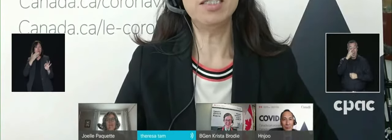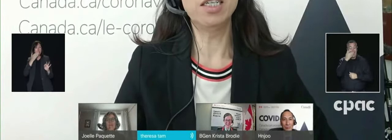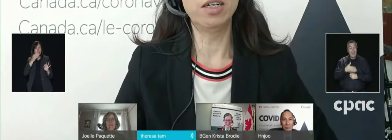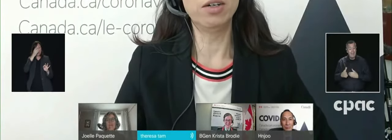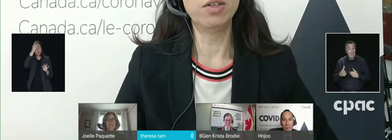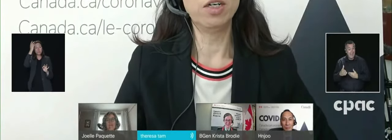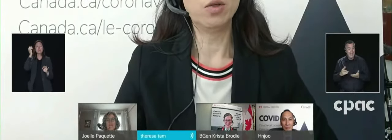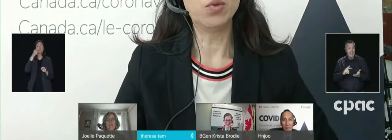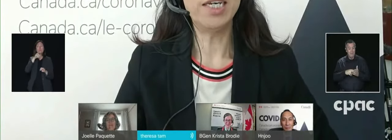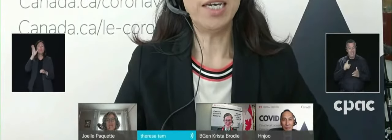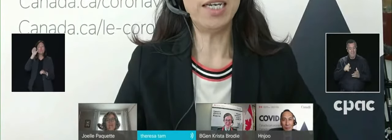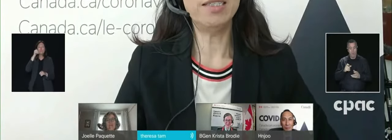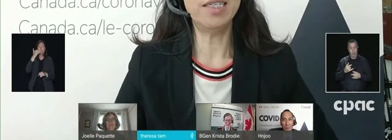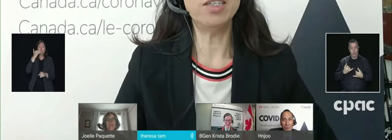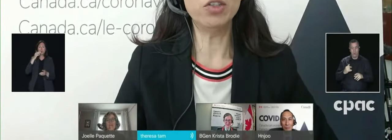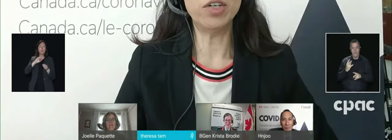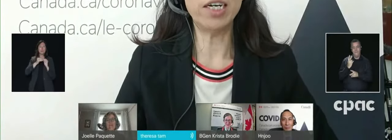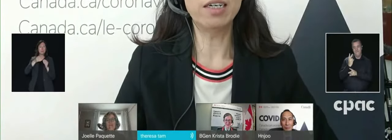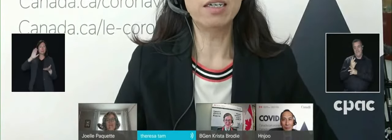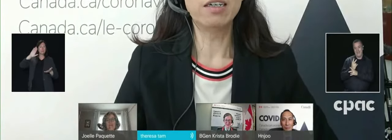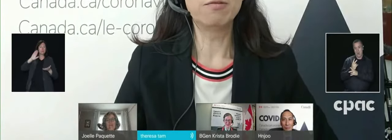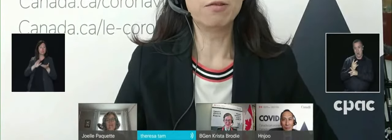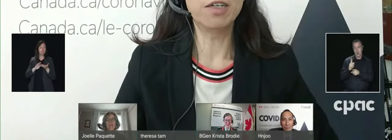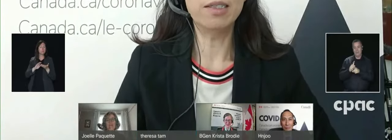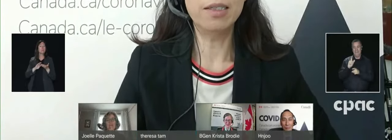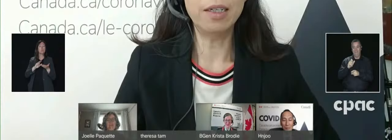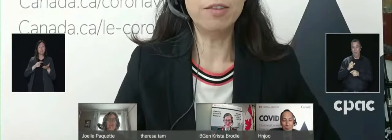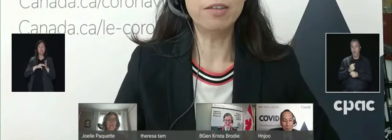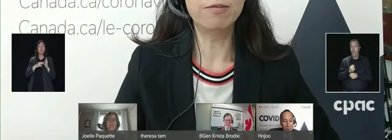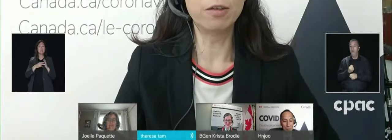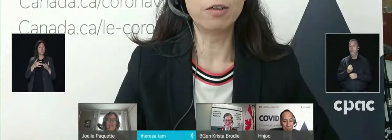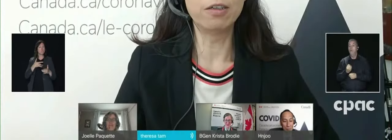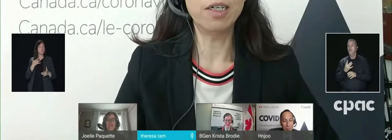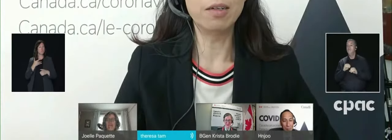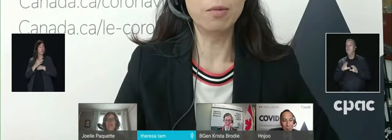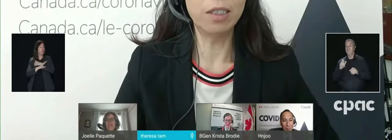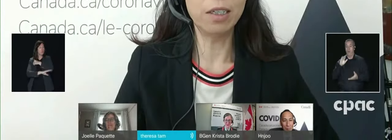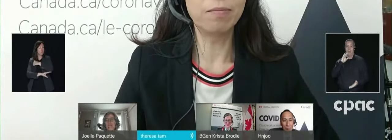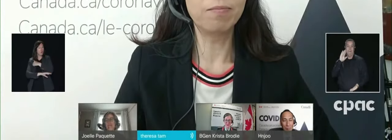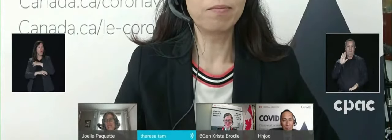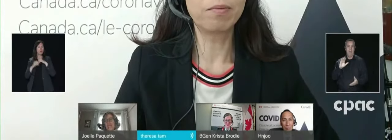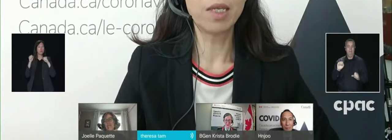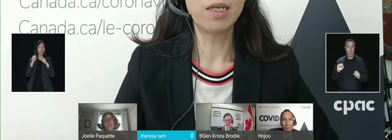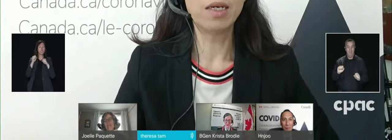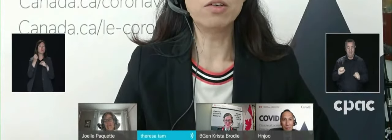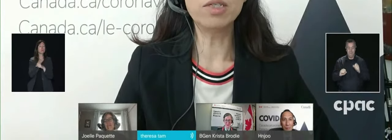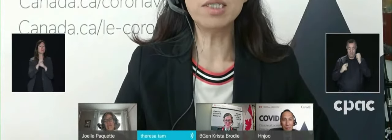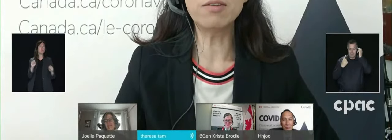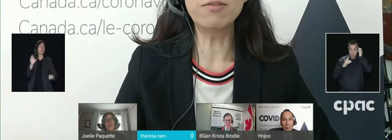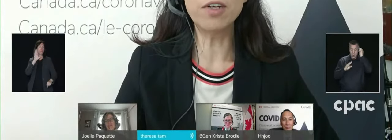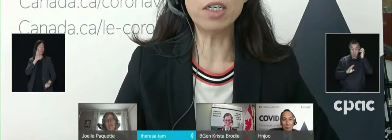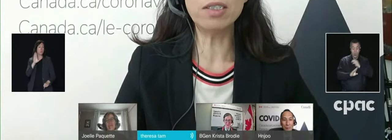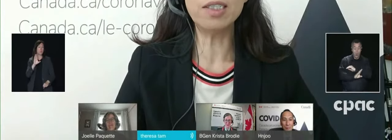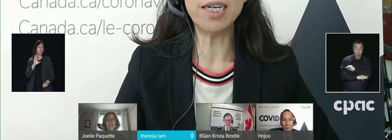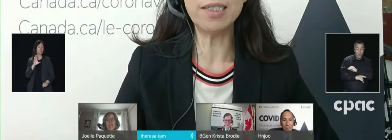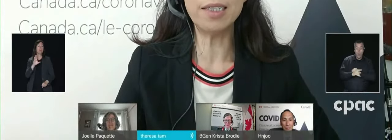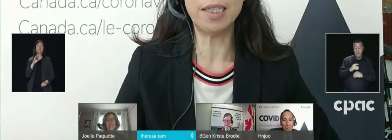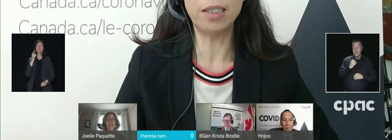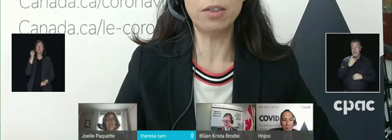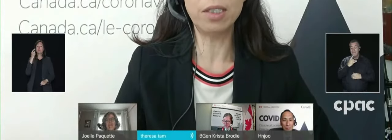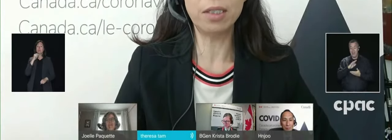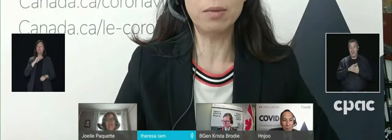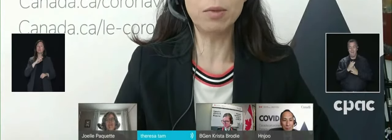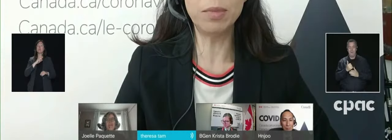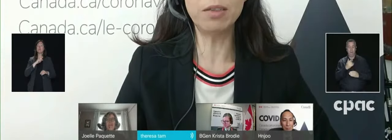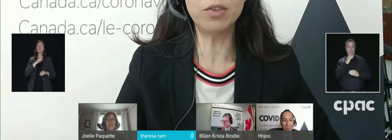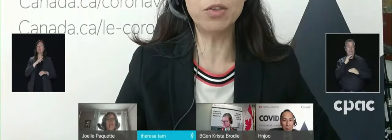keep cases low, we can stay on track for a safer fall and winter. Increasing the first and